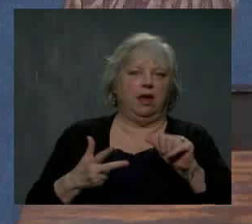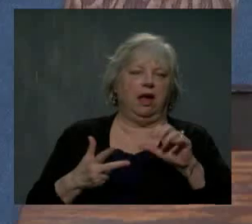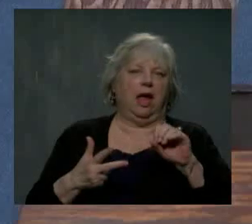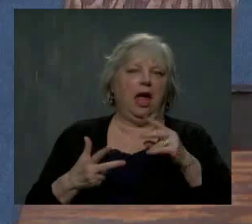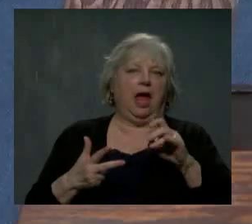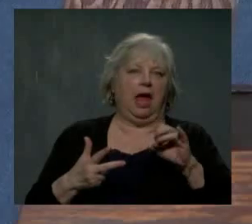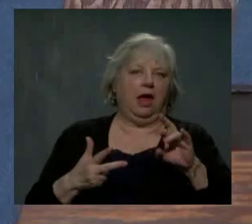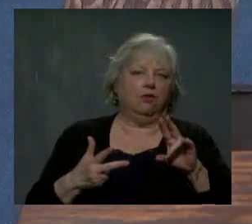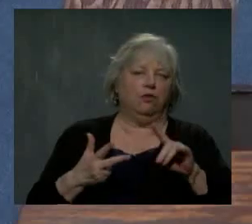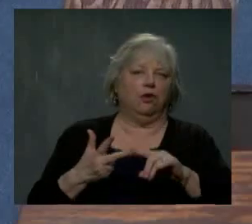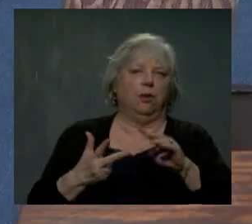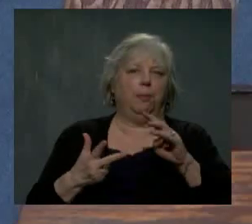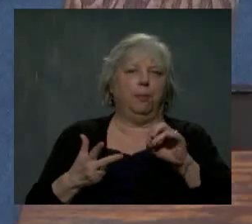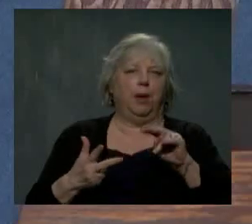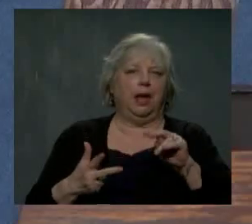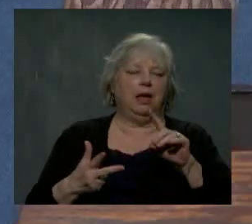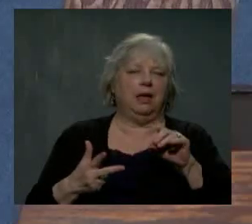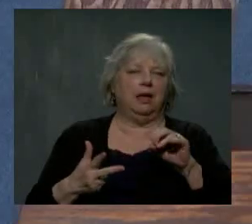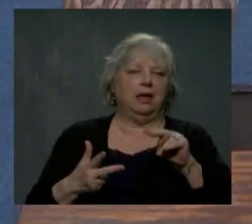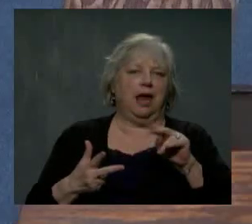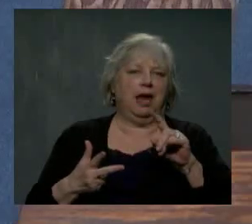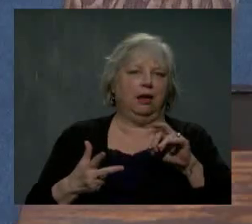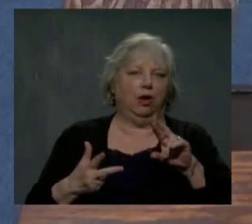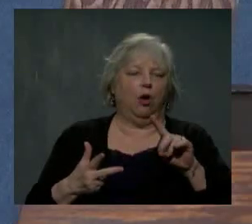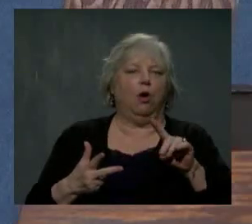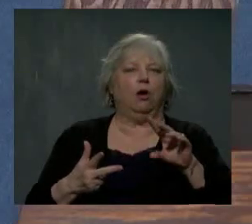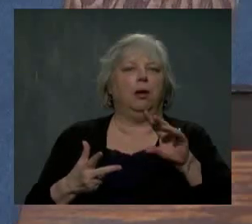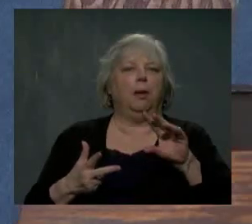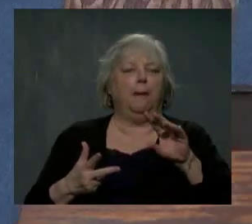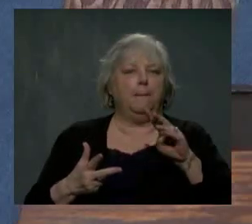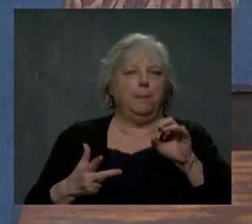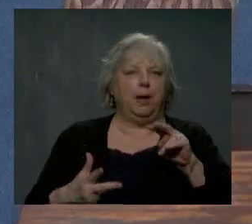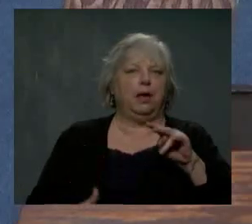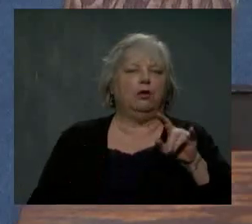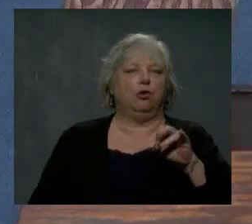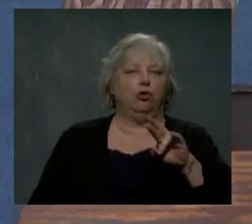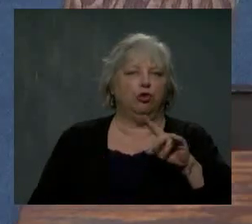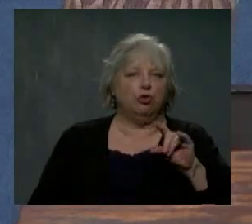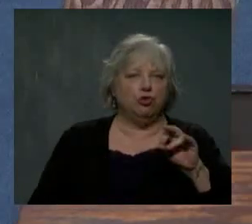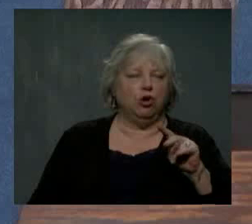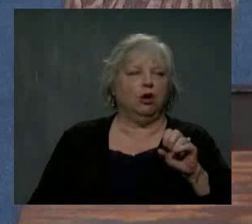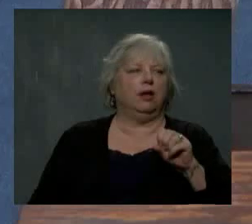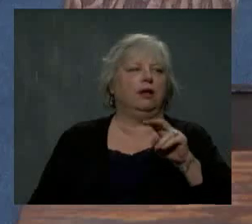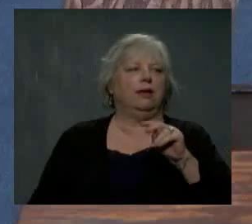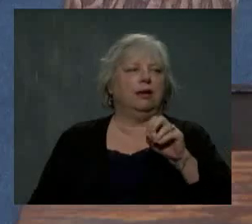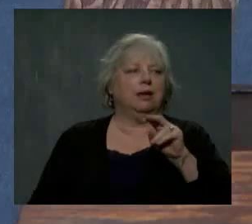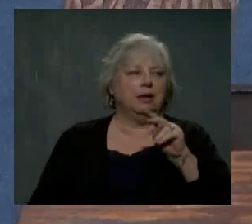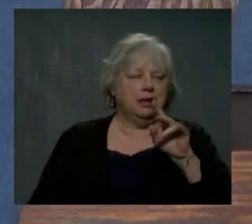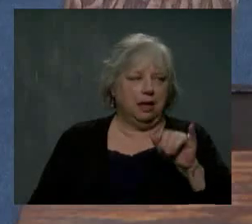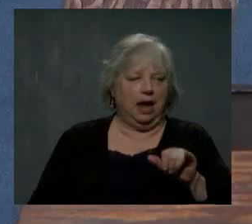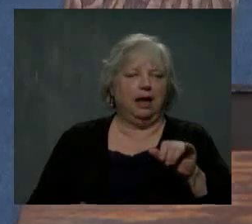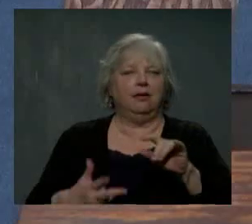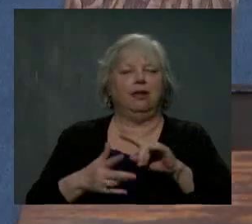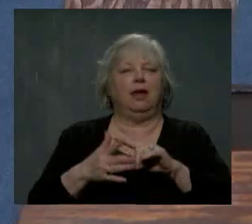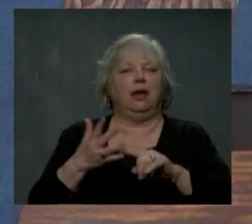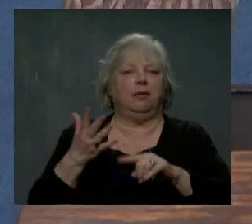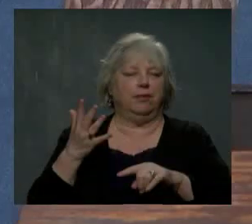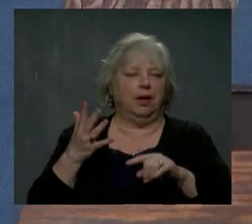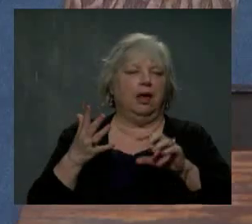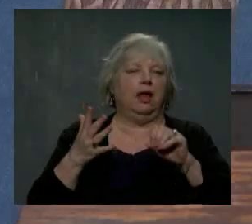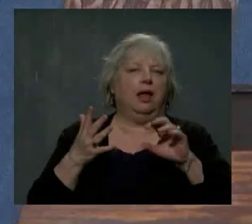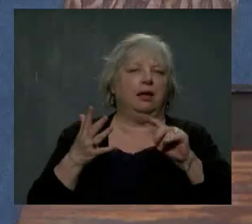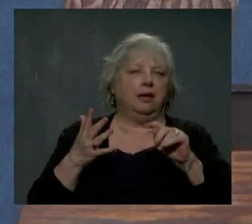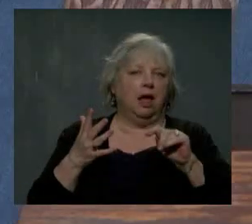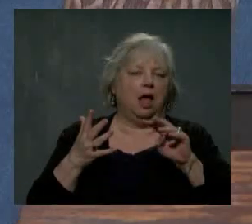Ben Damgard, Ben Jurgens, Montoya Magruder, Jean Sway, Nancy Warfield,